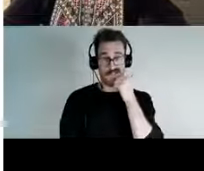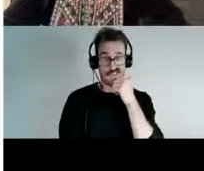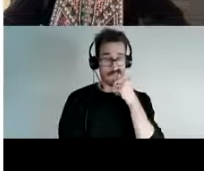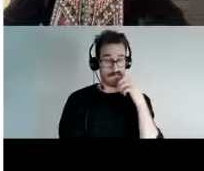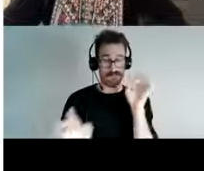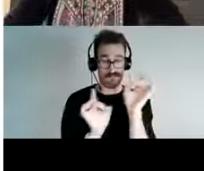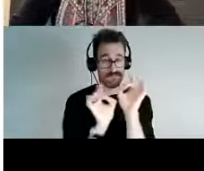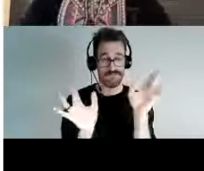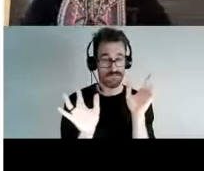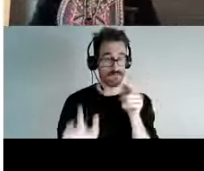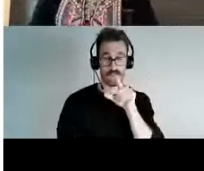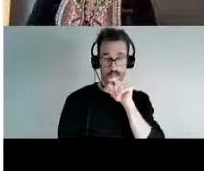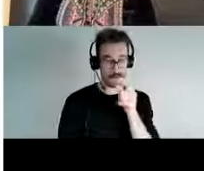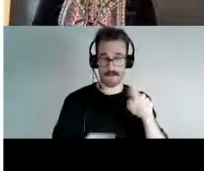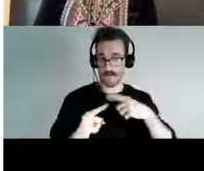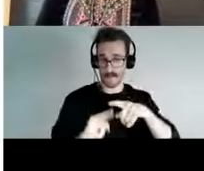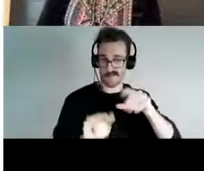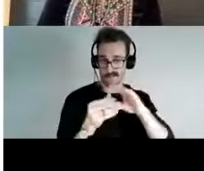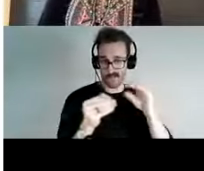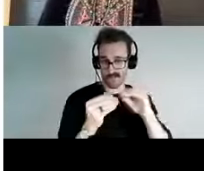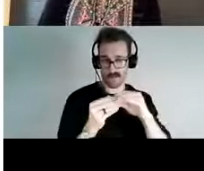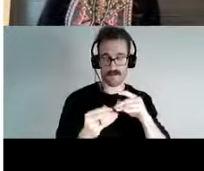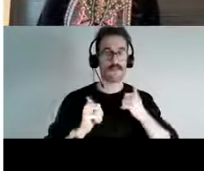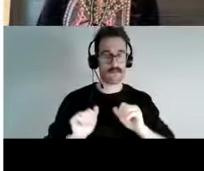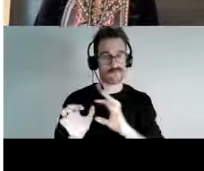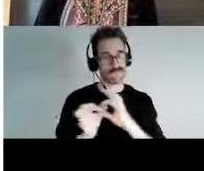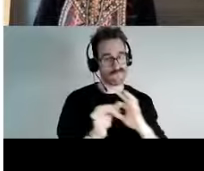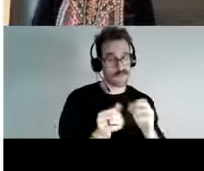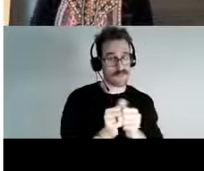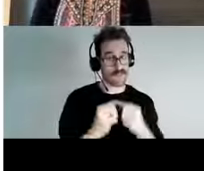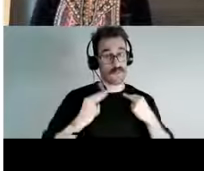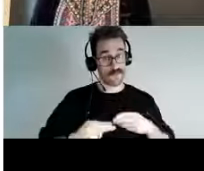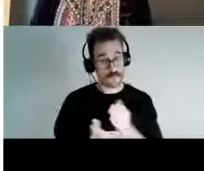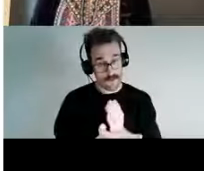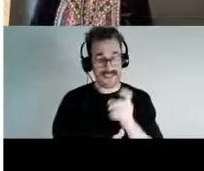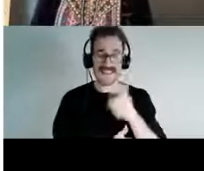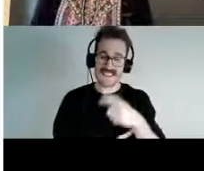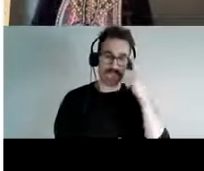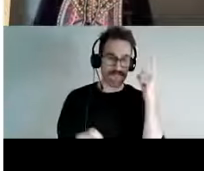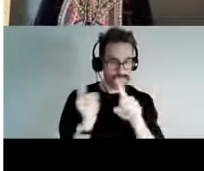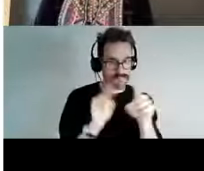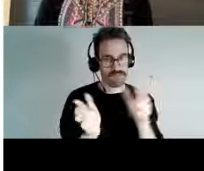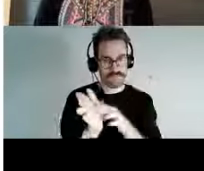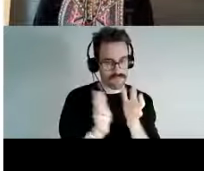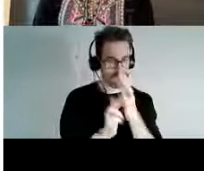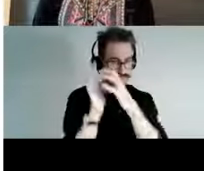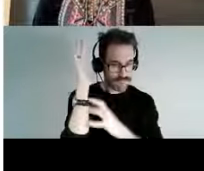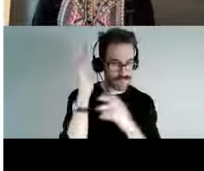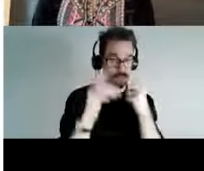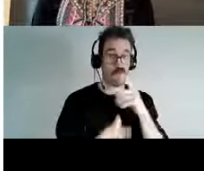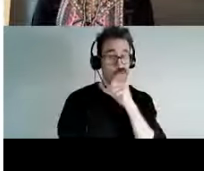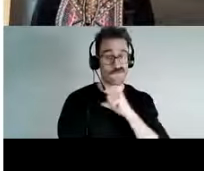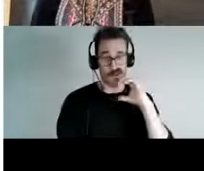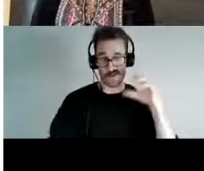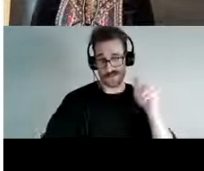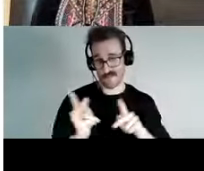pandemic, and we are always linking that situation to human rights and to the need for a convention on the rights of older persons. We